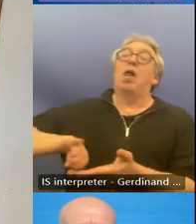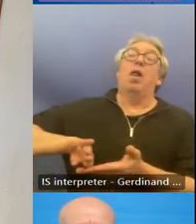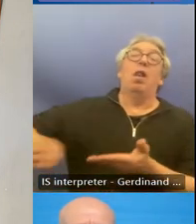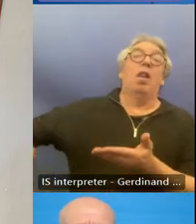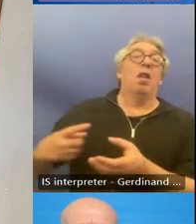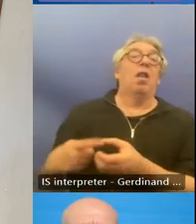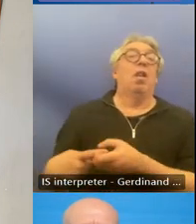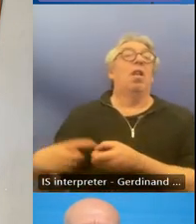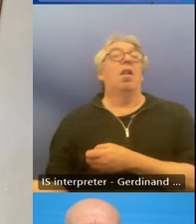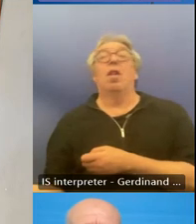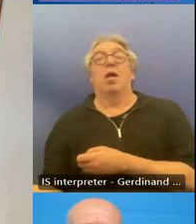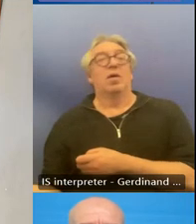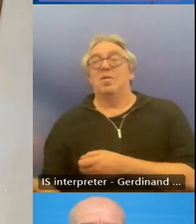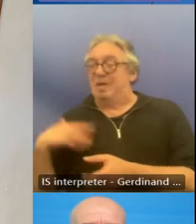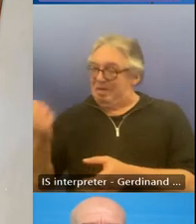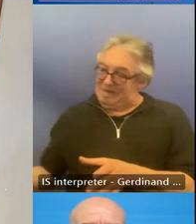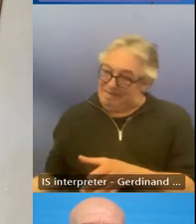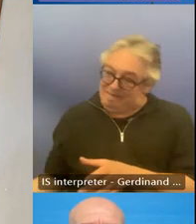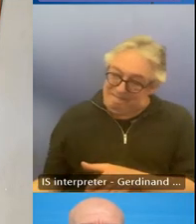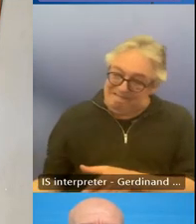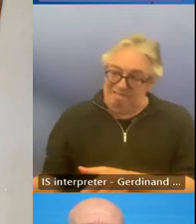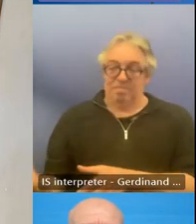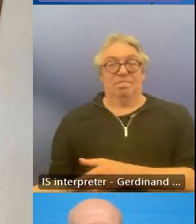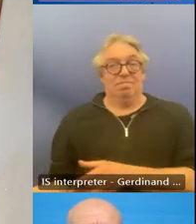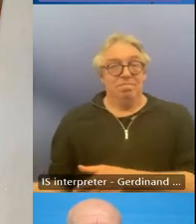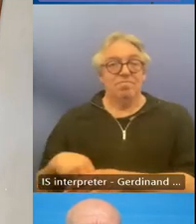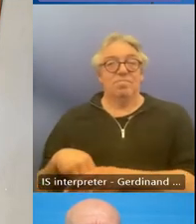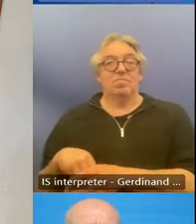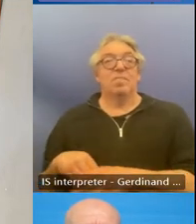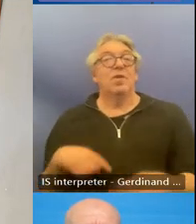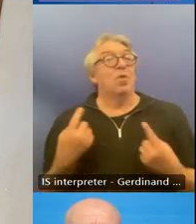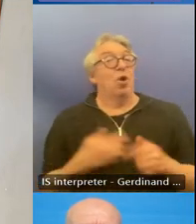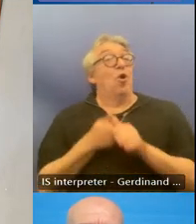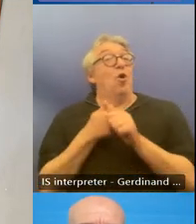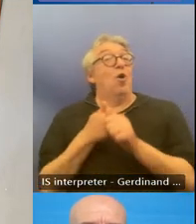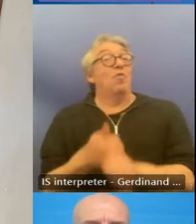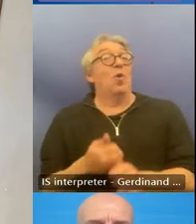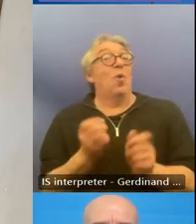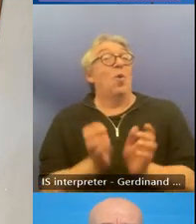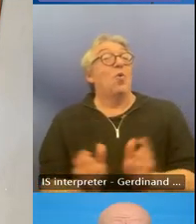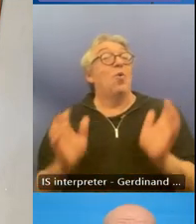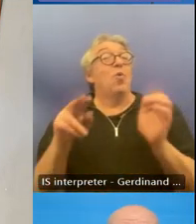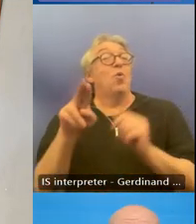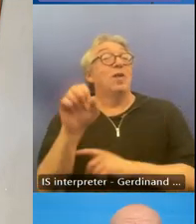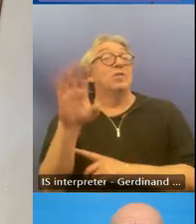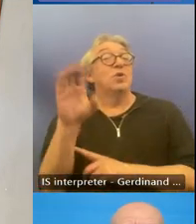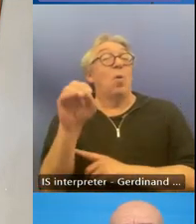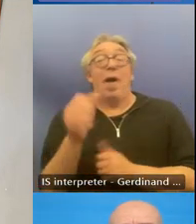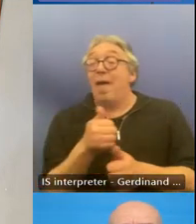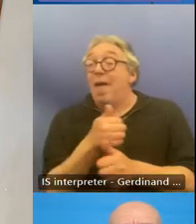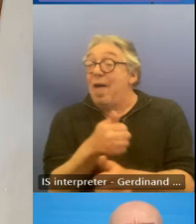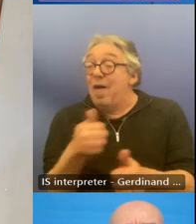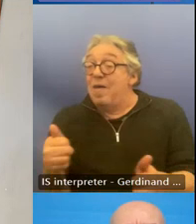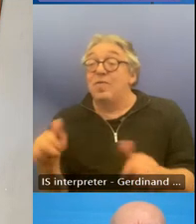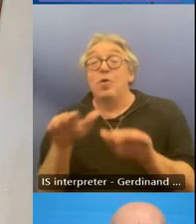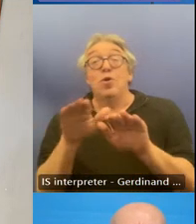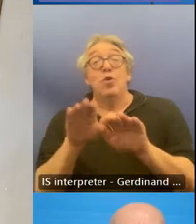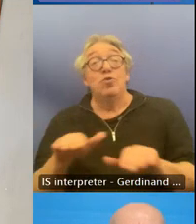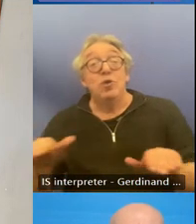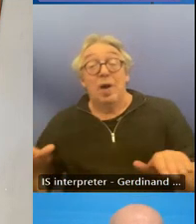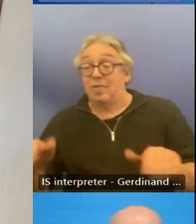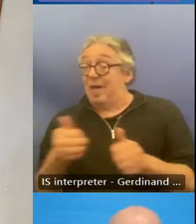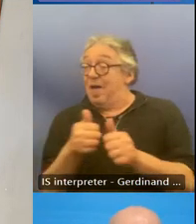that we are bearers of UNESCO's slogan that every child matters, or every